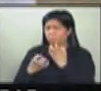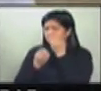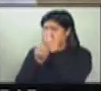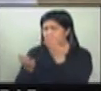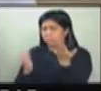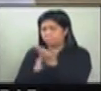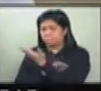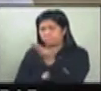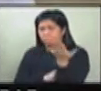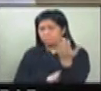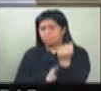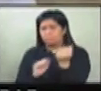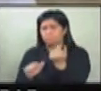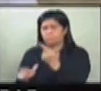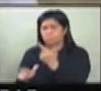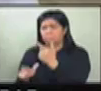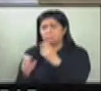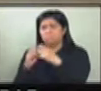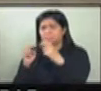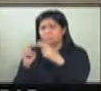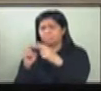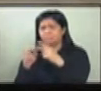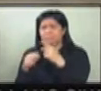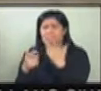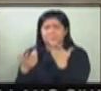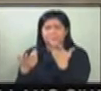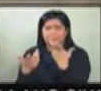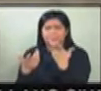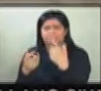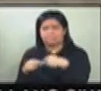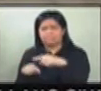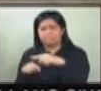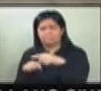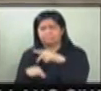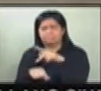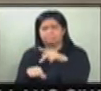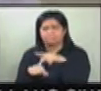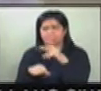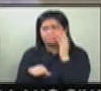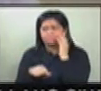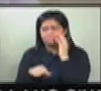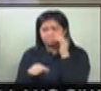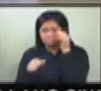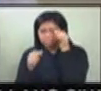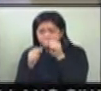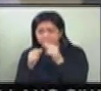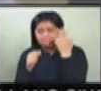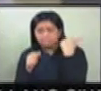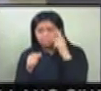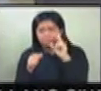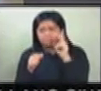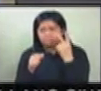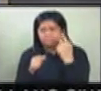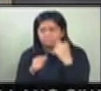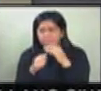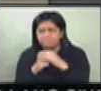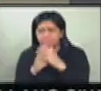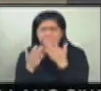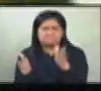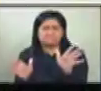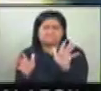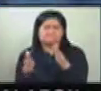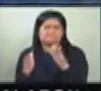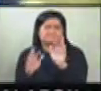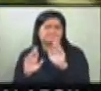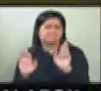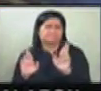inform everybody that even the time I joined the Philippines, remember that was in the 70s, andyan na yun eh, andyan